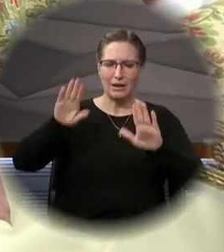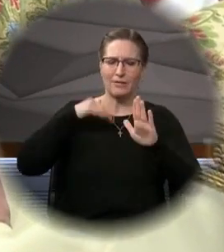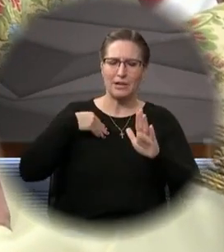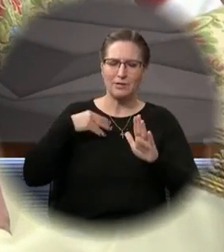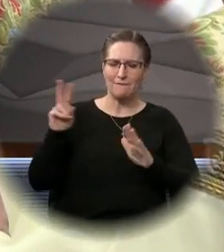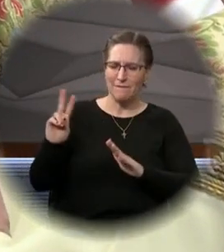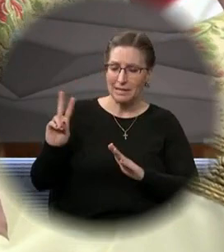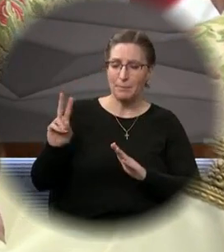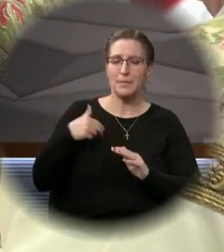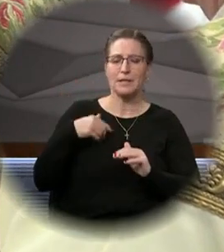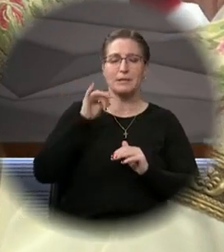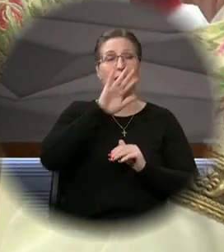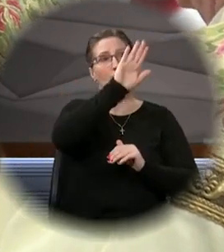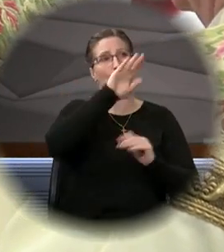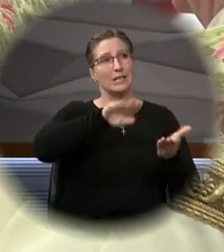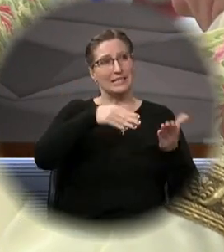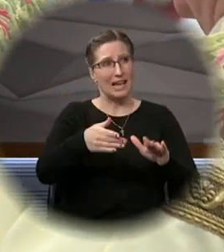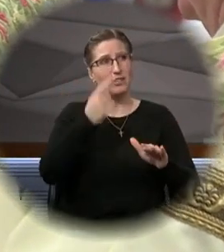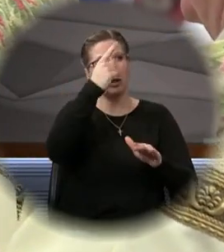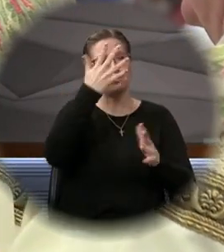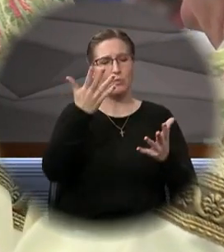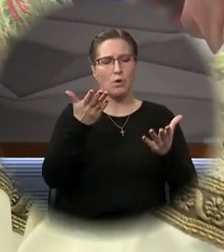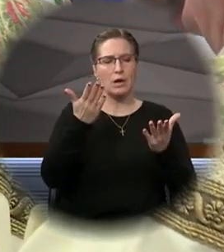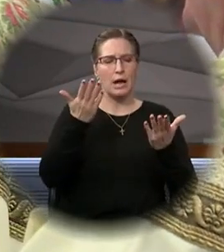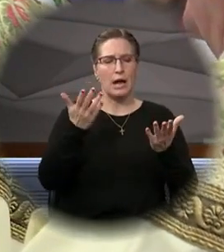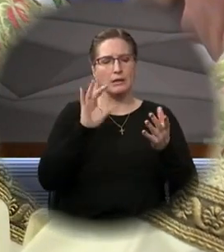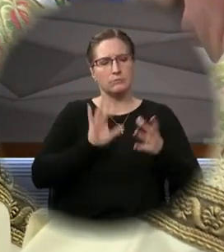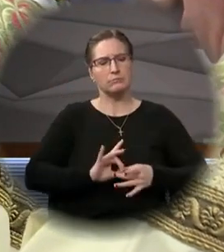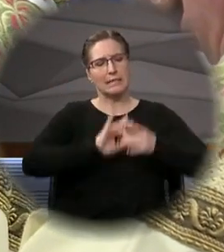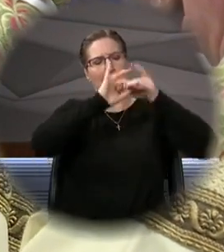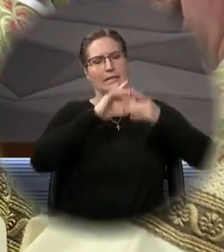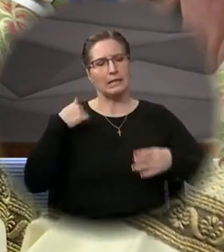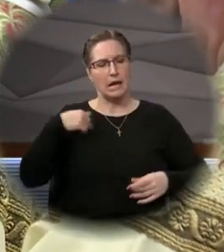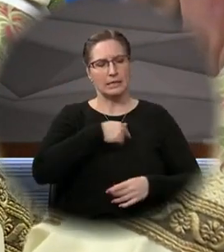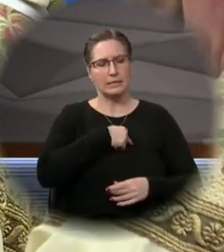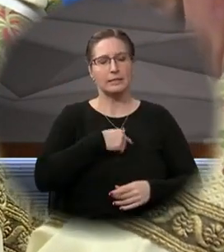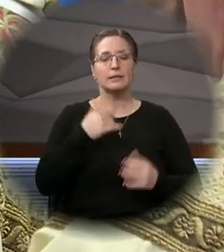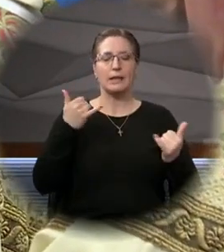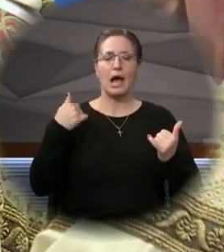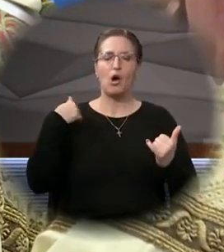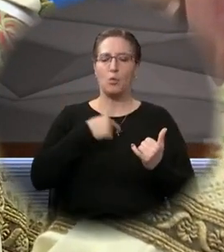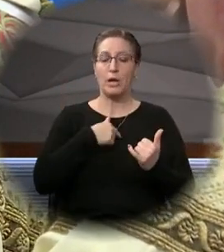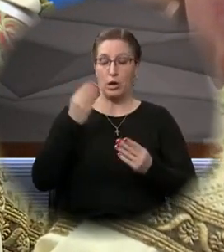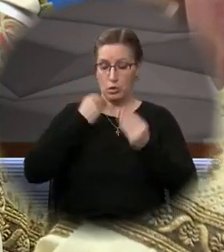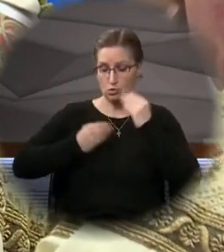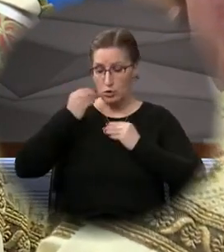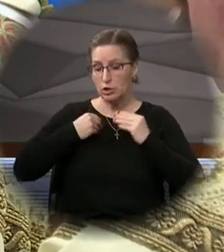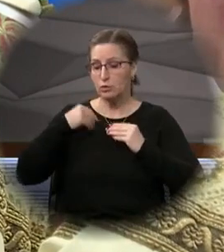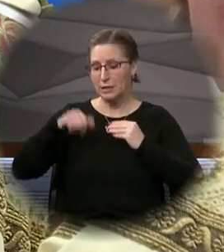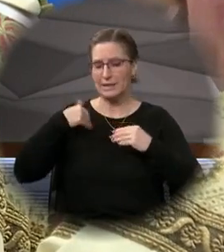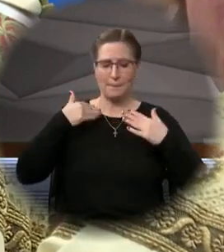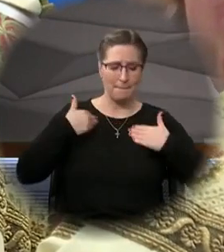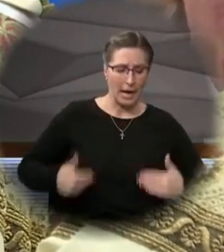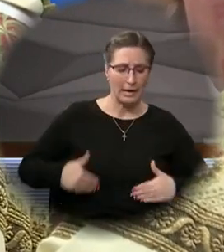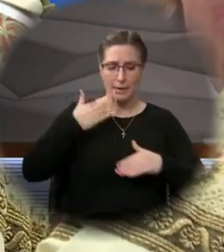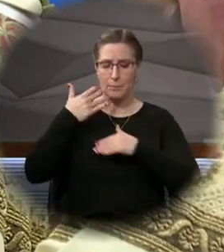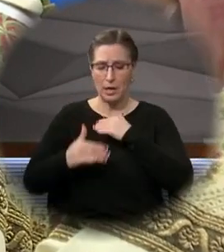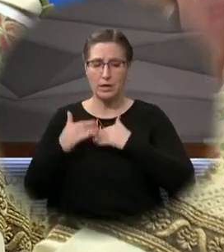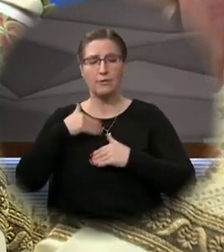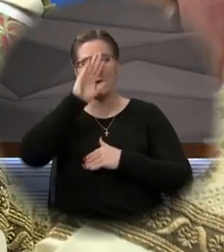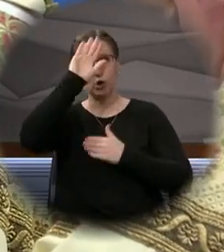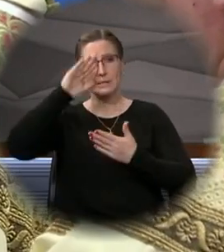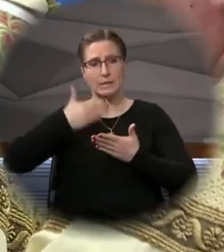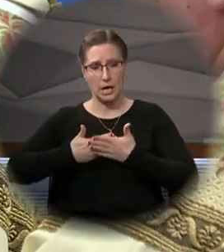victim by whose death you willed to reconcile us to yourself, grant that we who are nourished by the body and blood of